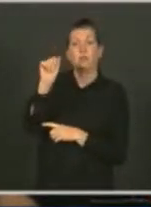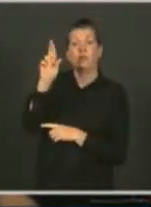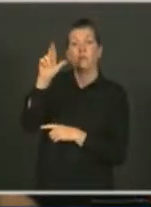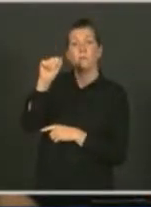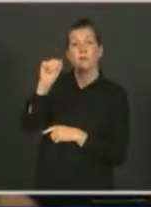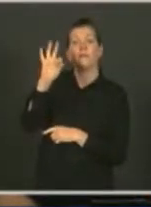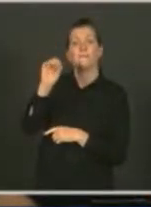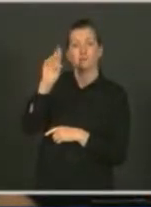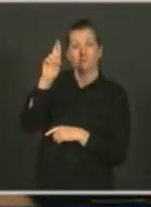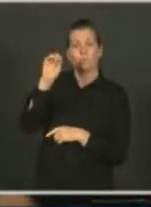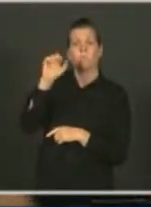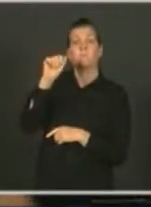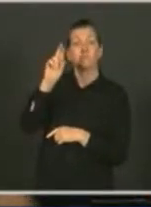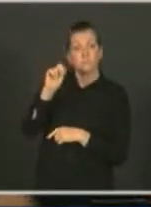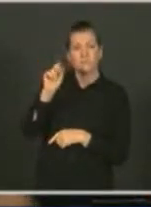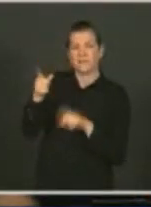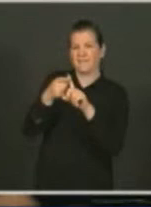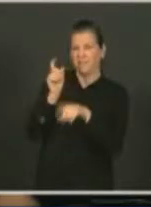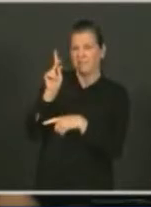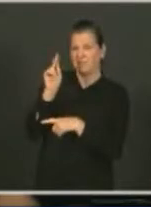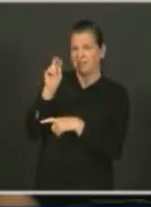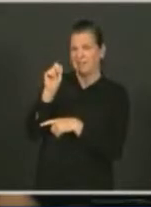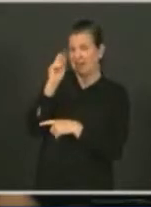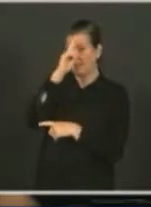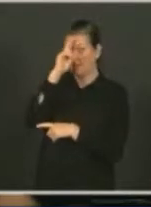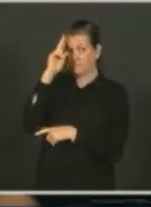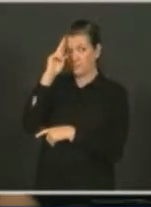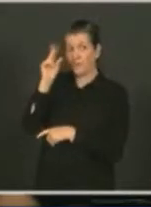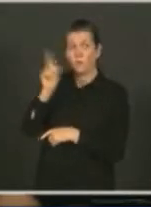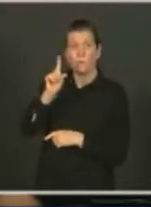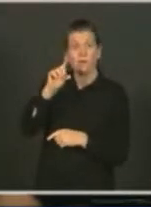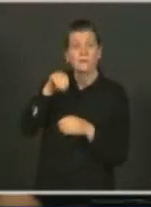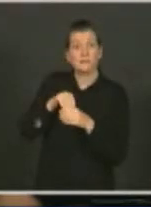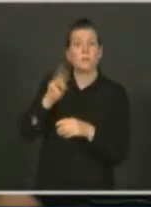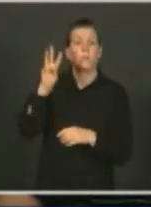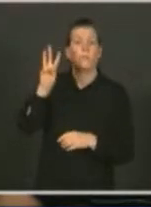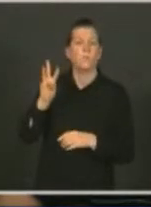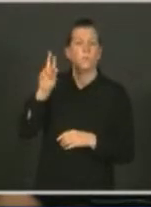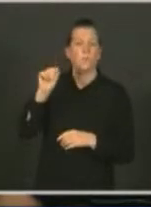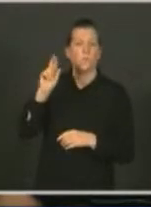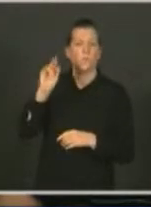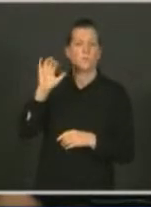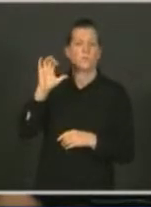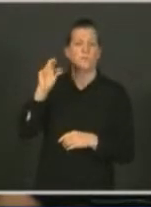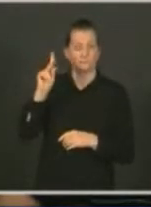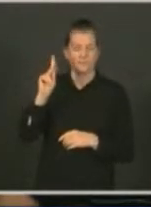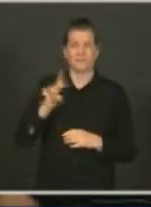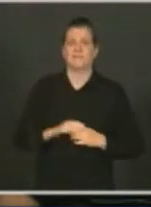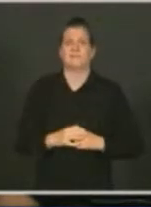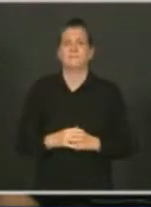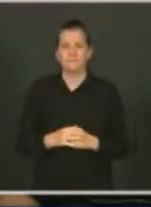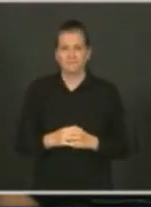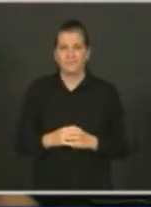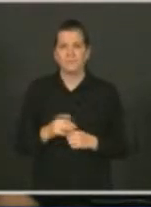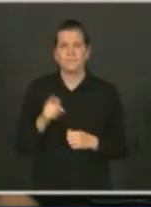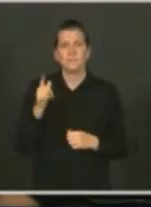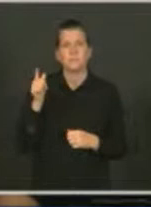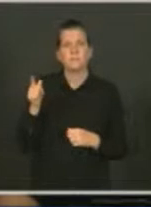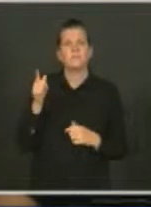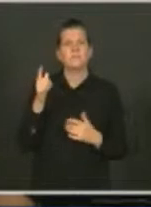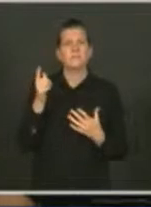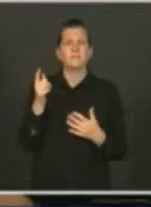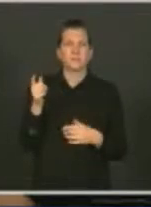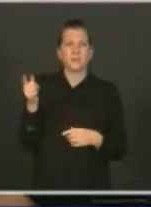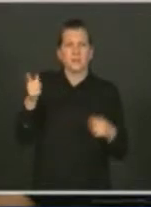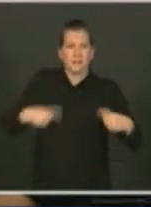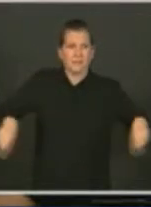Kent Hospital in Warwick. And Dr. Foreman will also be serving as the medical director of the Cranston